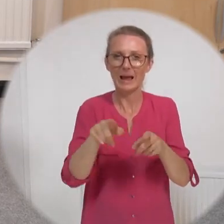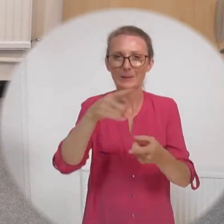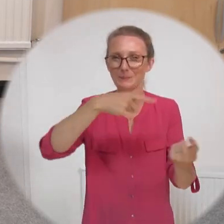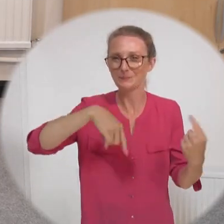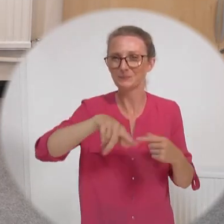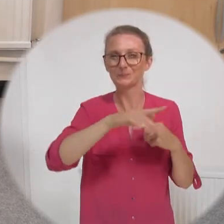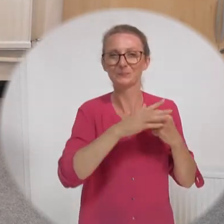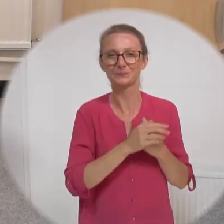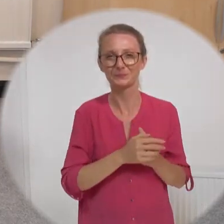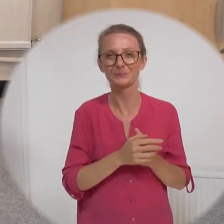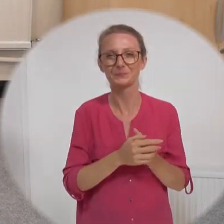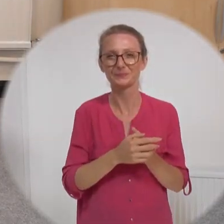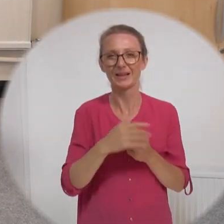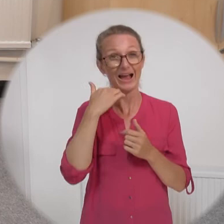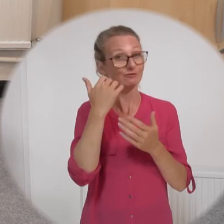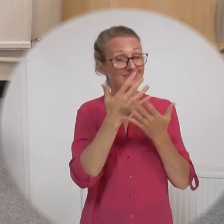training.